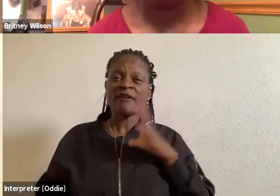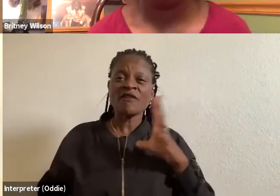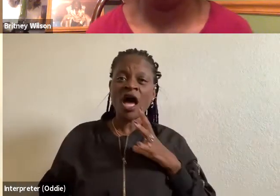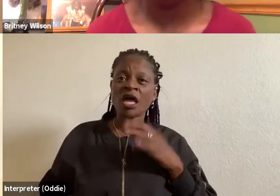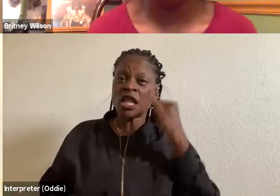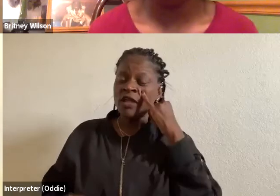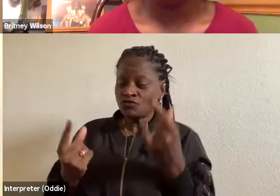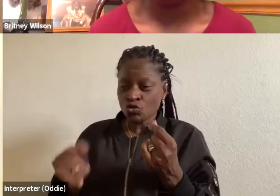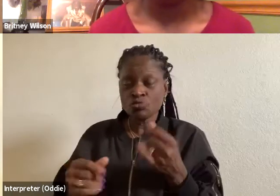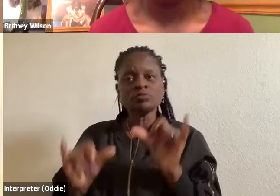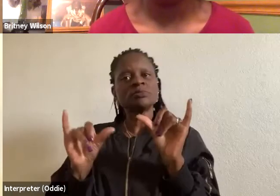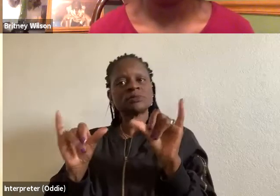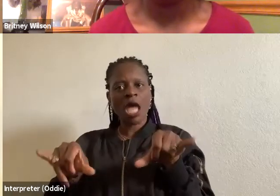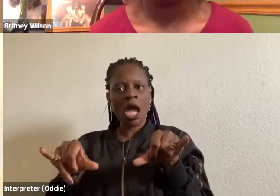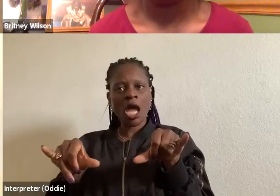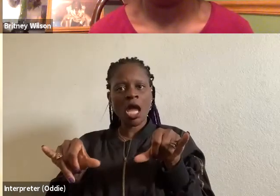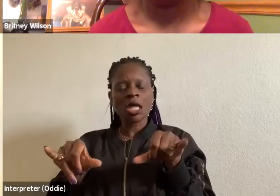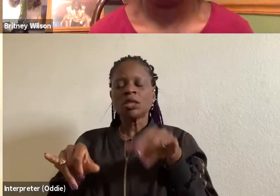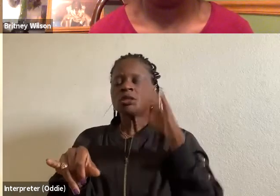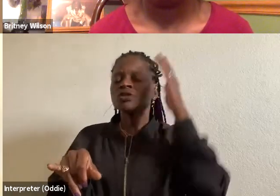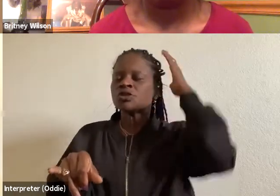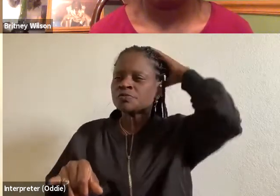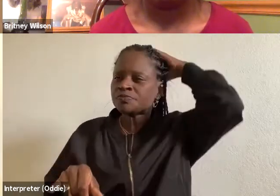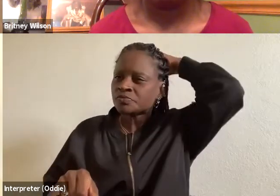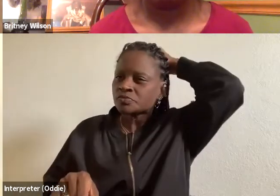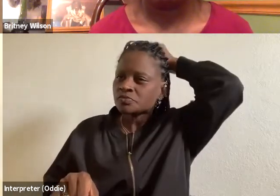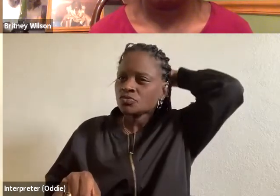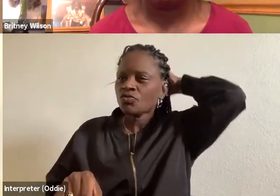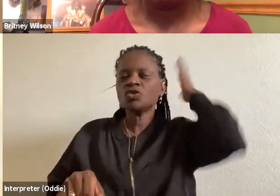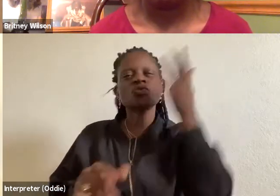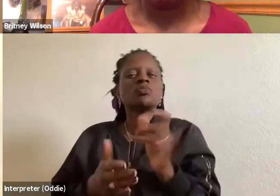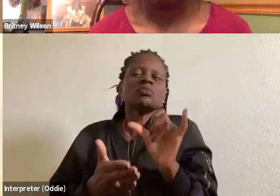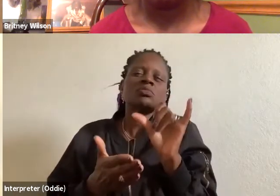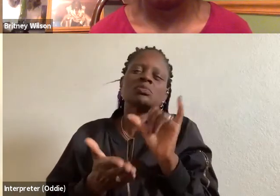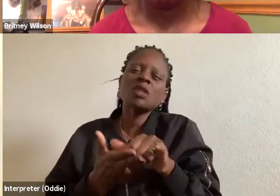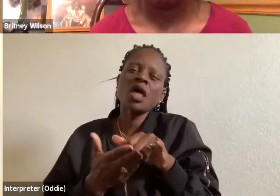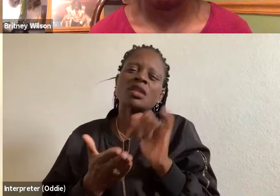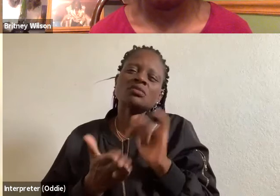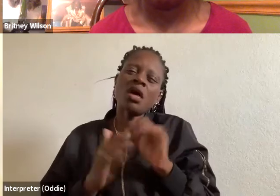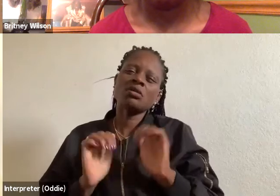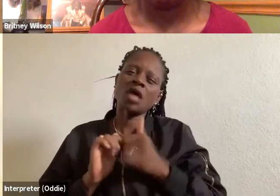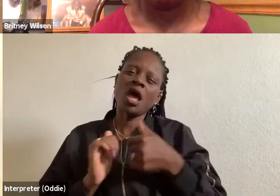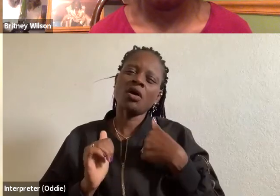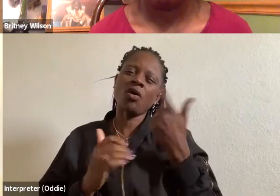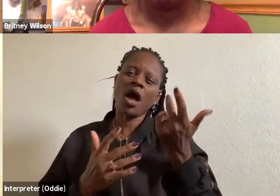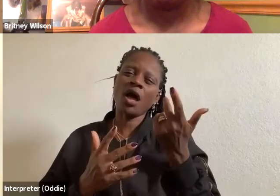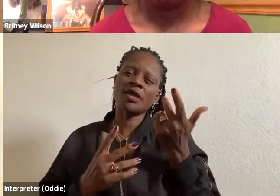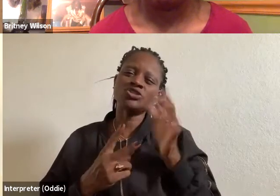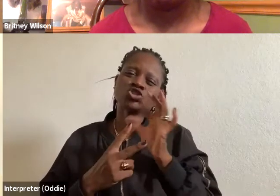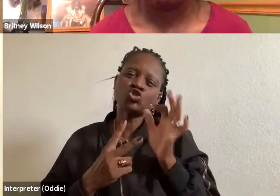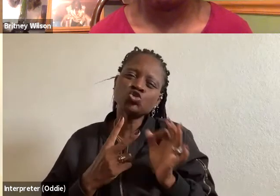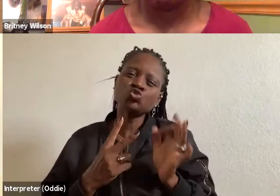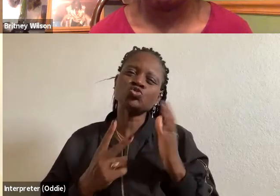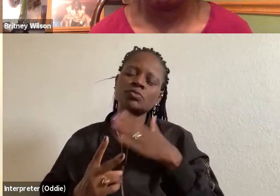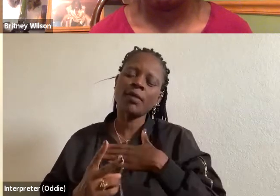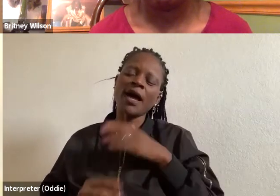coming. And that's just the way that I've decided to choose joy and what joy means to me,